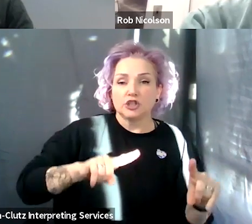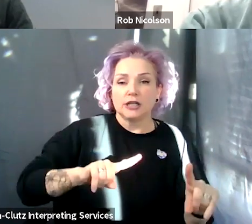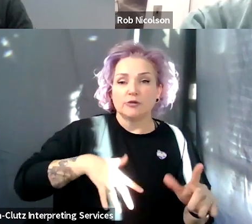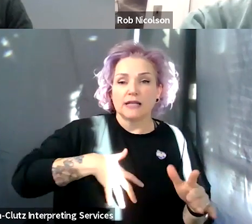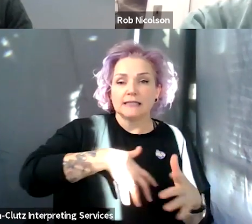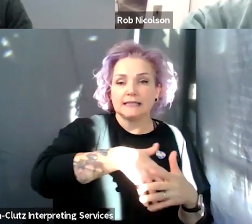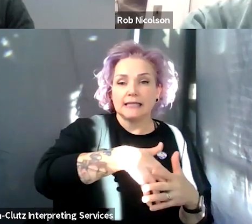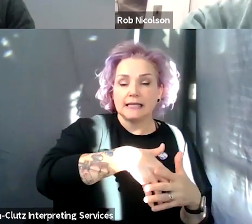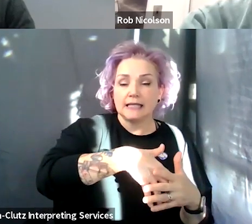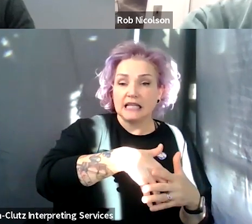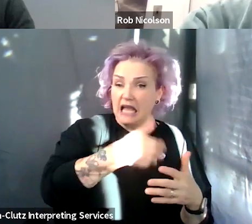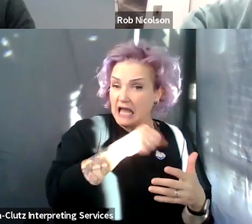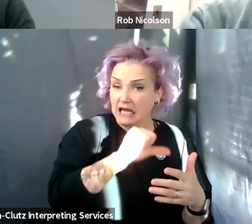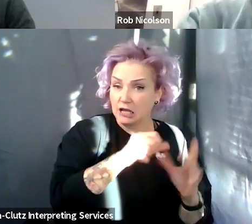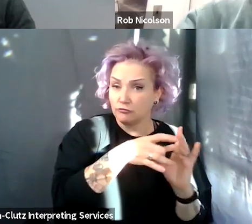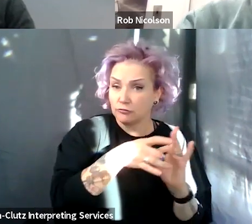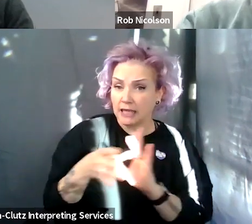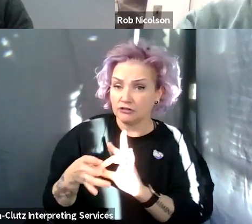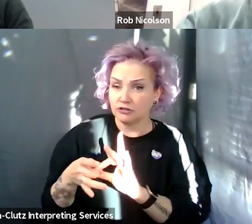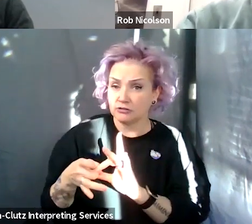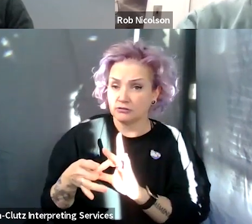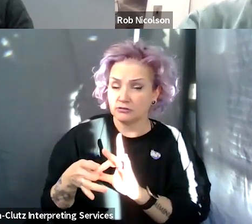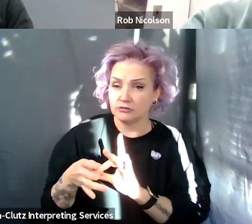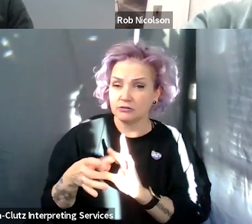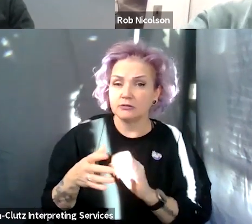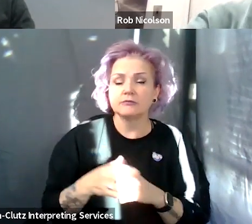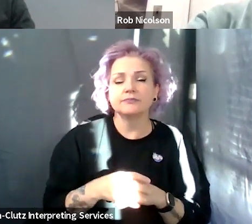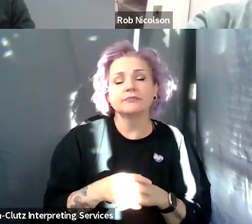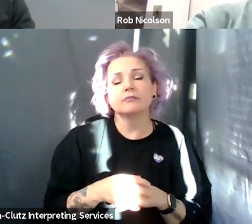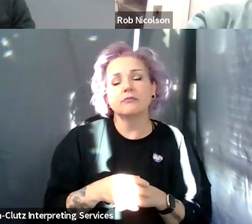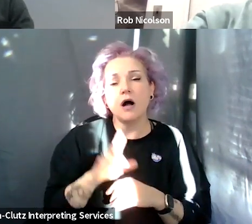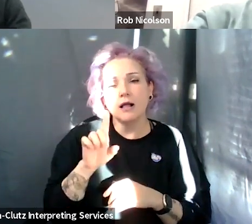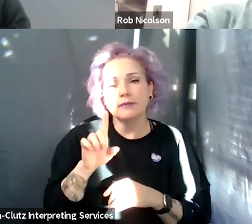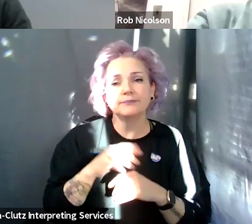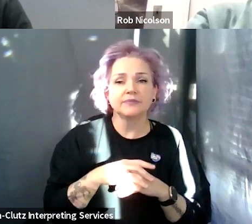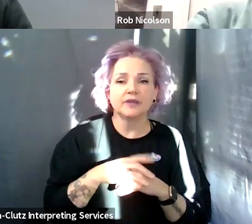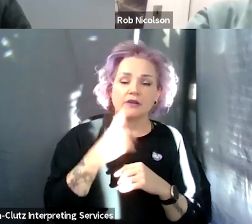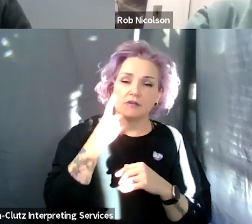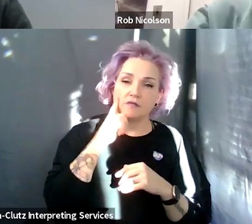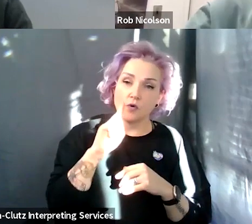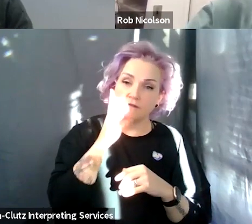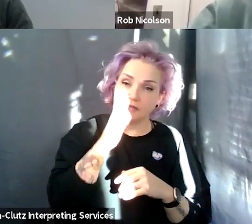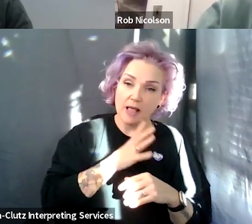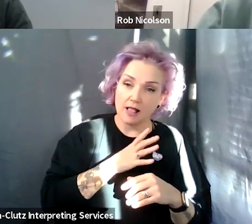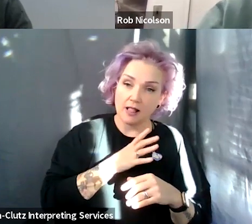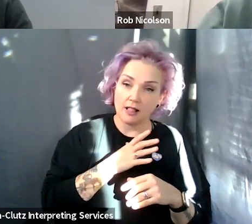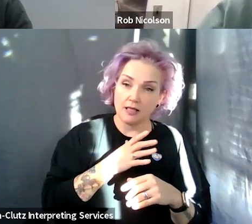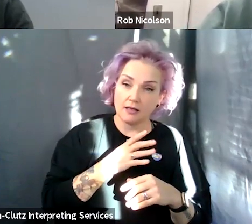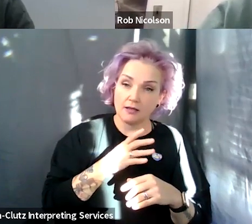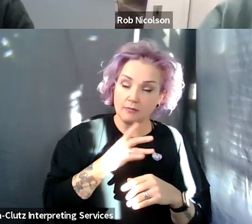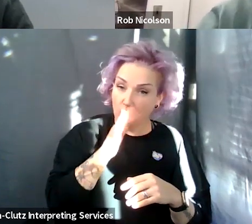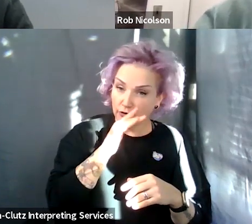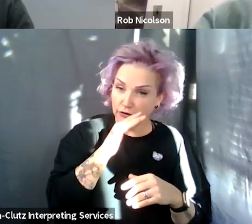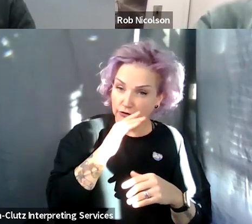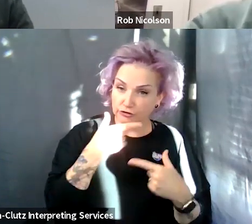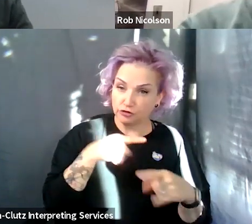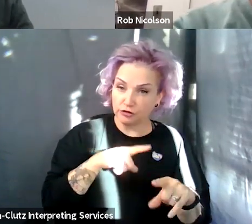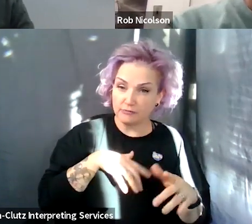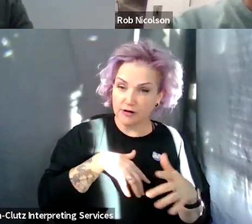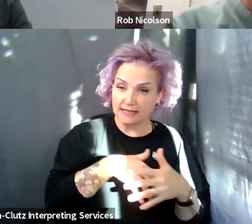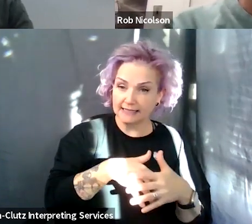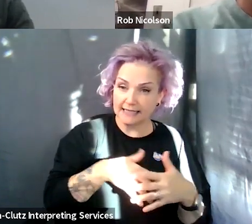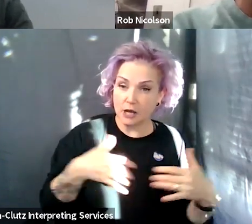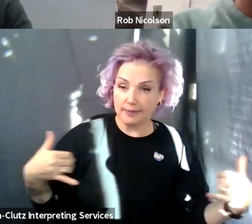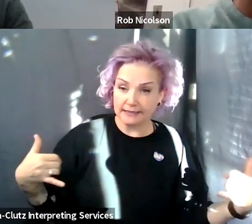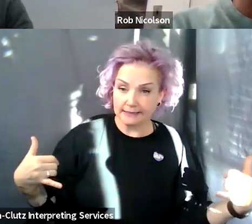So what I would say is that in terms of obesity, and again, I'm more familiar with the preclinical work, so I can answer some